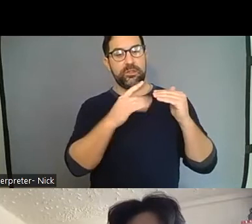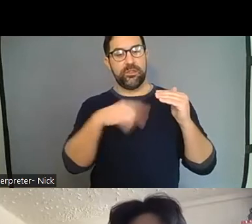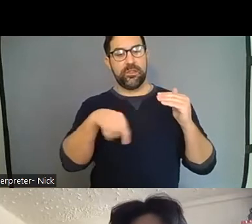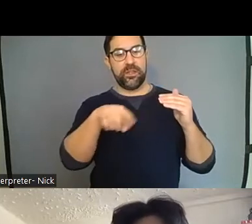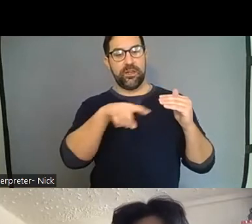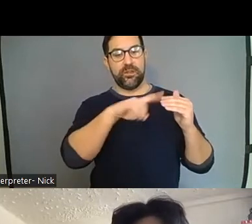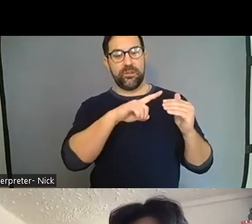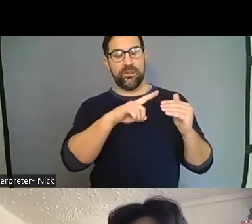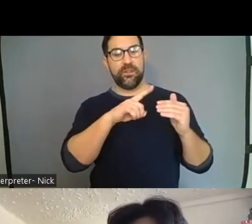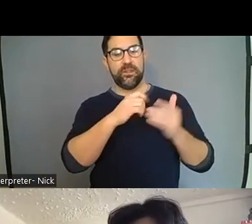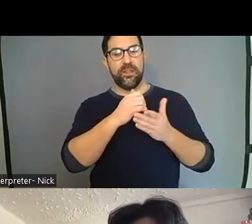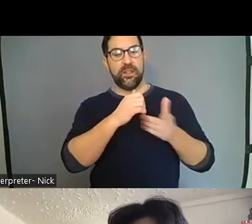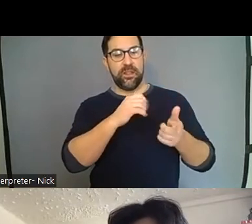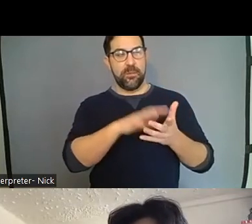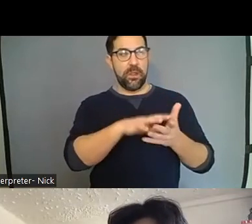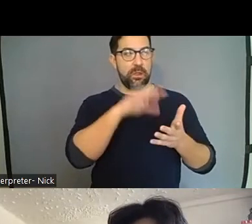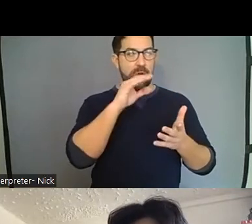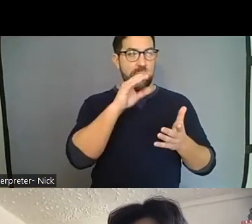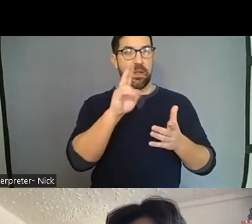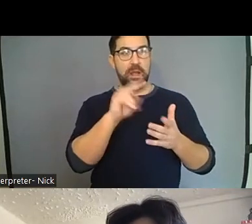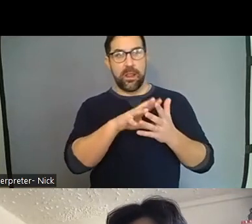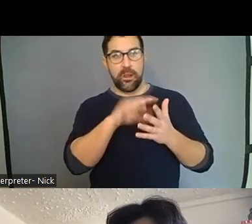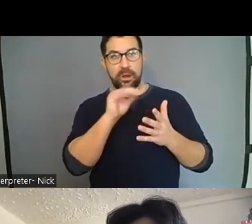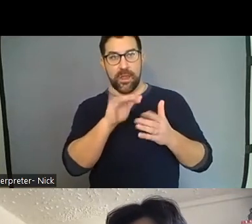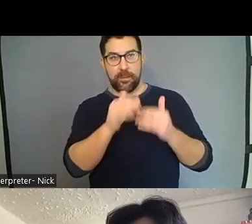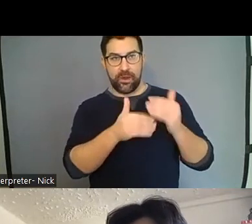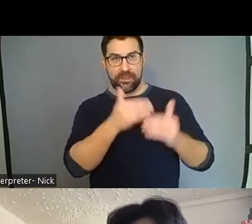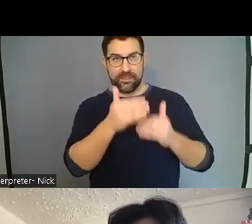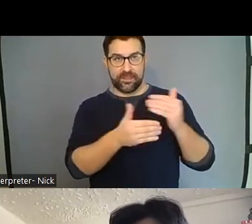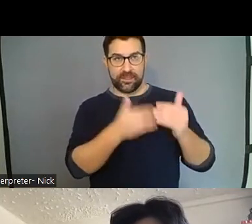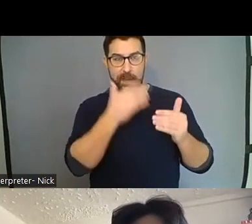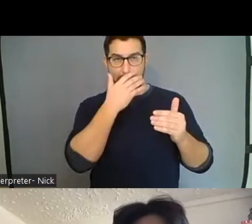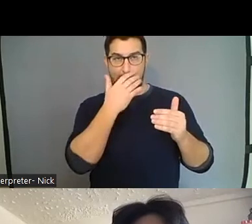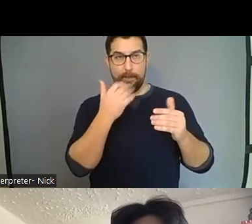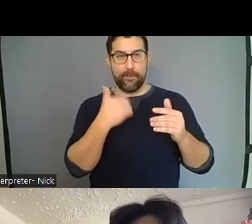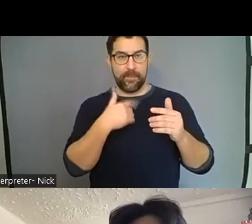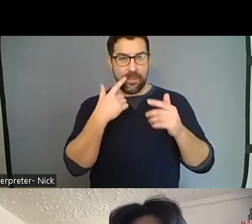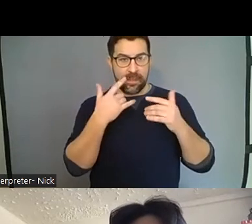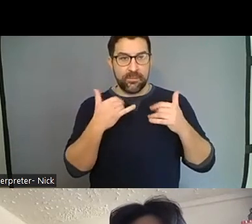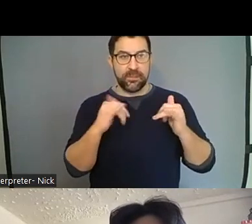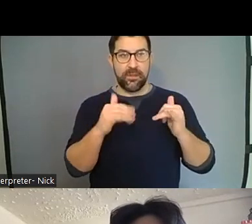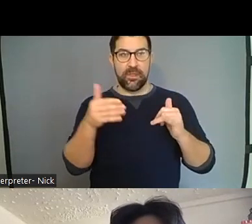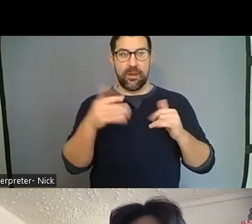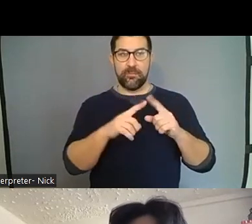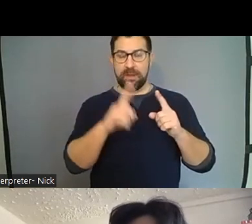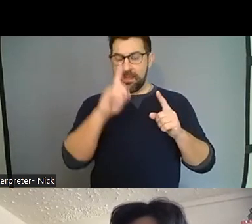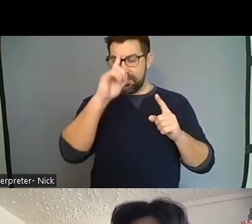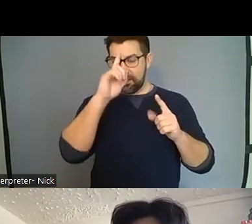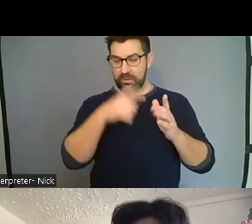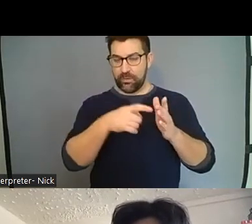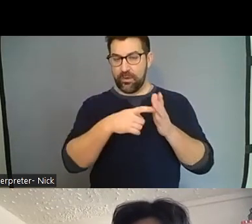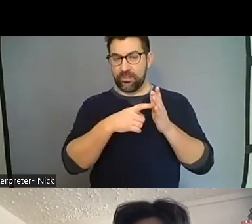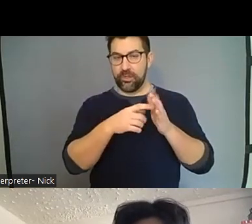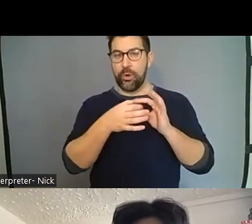of learning and unlearning and that same process, I think I'm still in it. But I definitely think that it takes